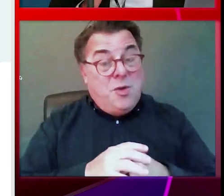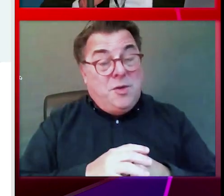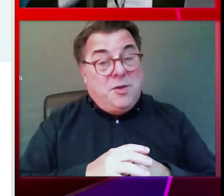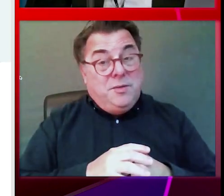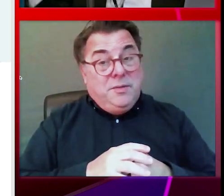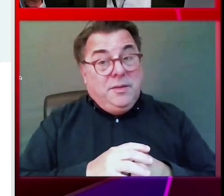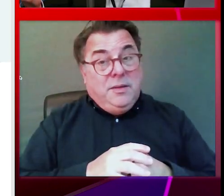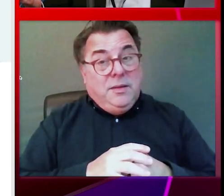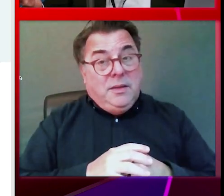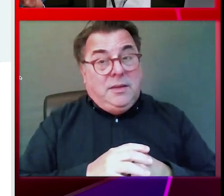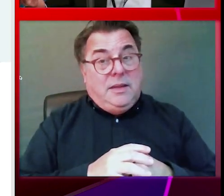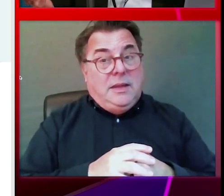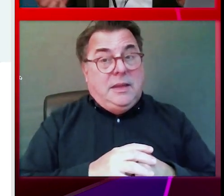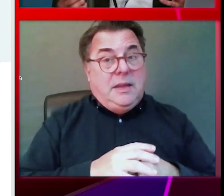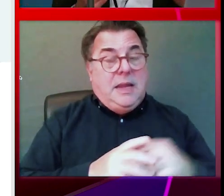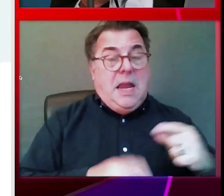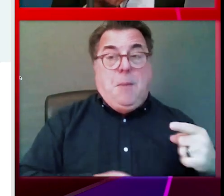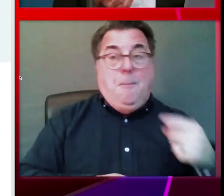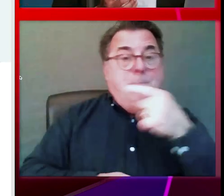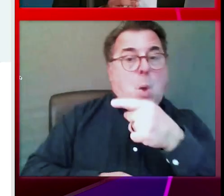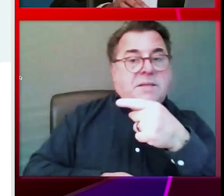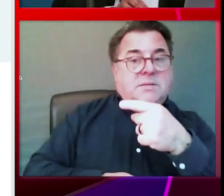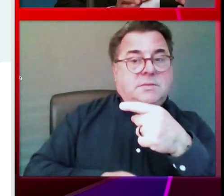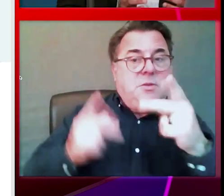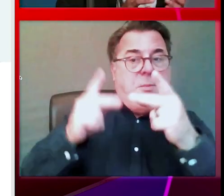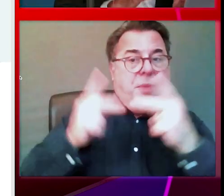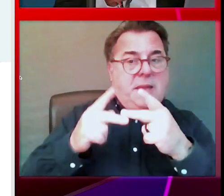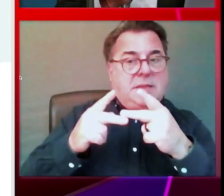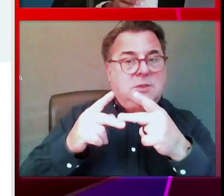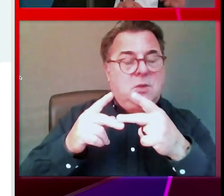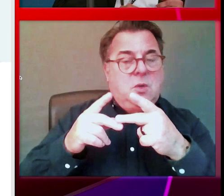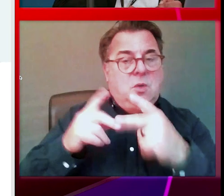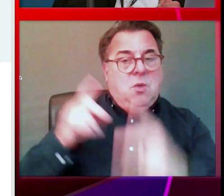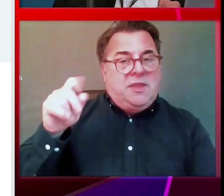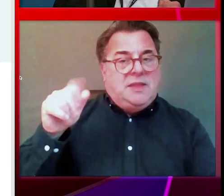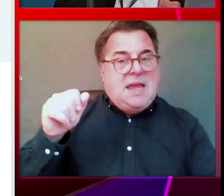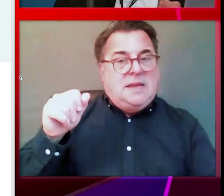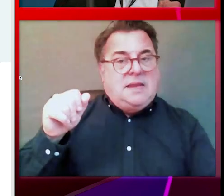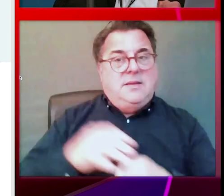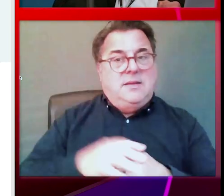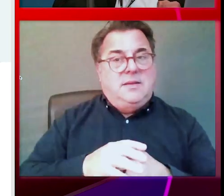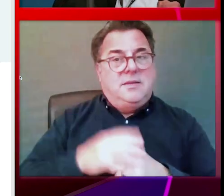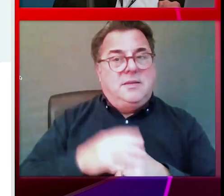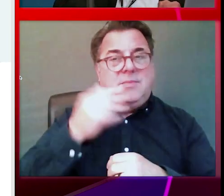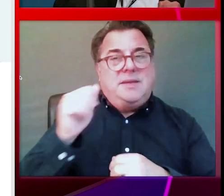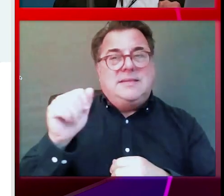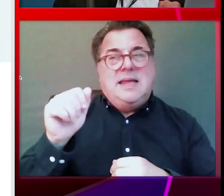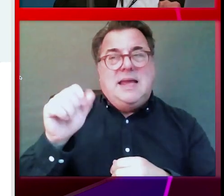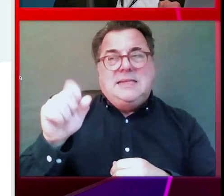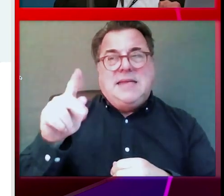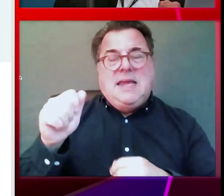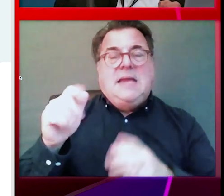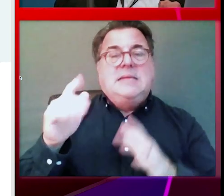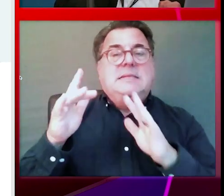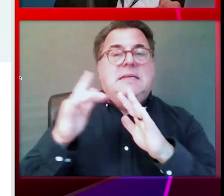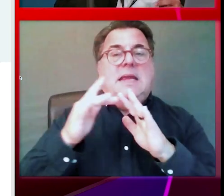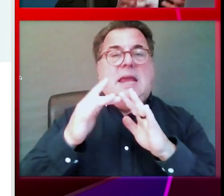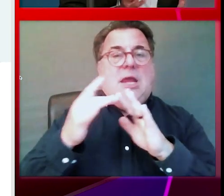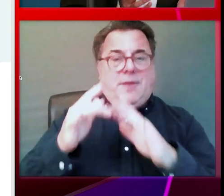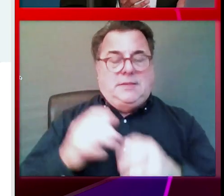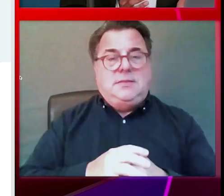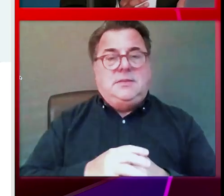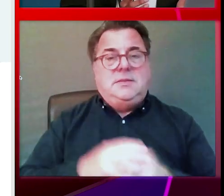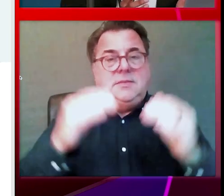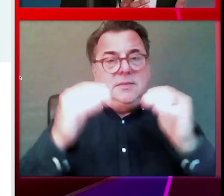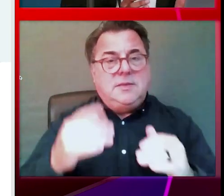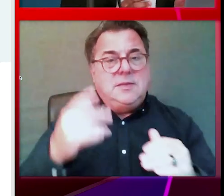the pointer to the key material. Yeah. We refer to it as an XKS ID because of the XKS interface. And down below, you'll see this